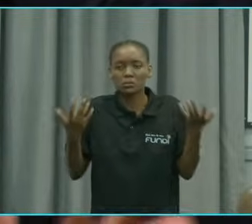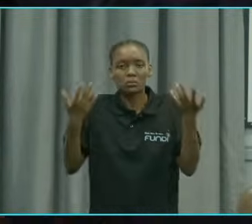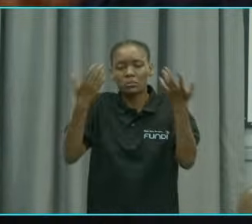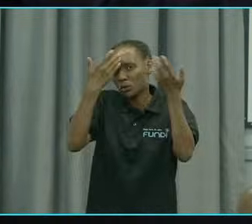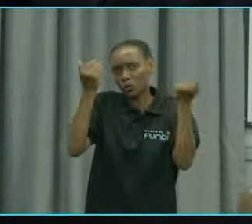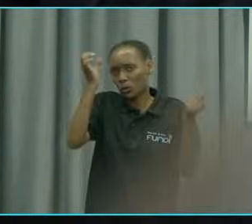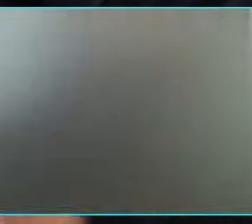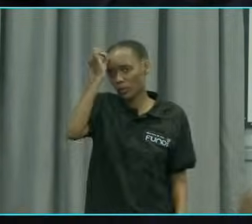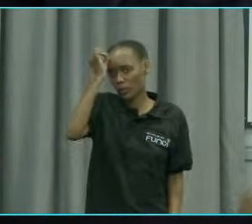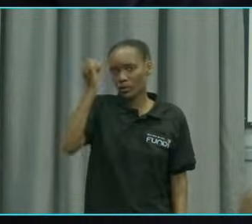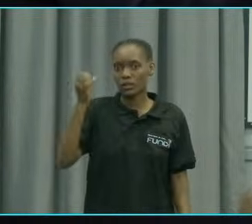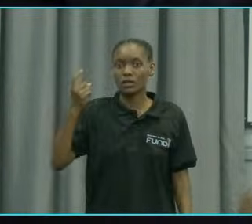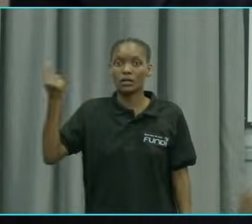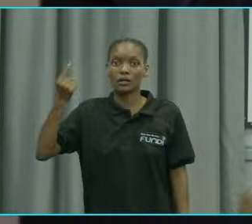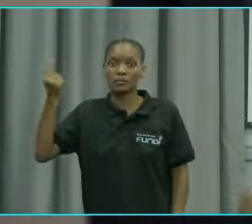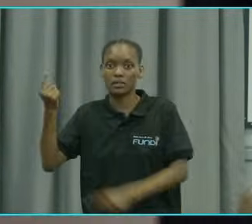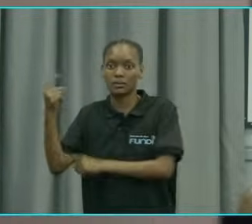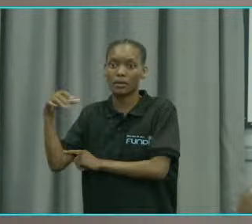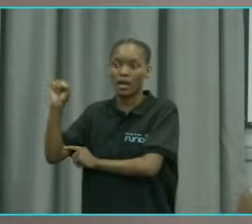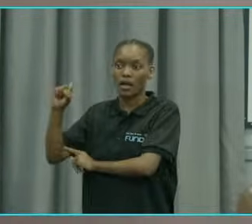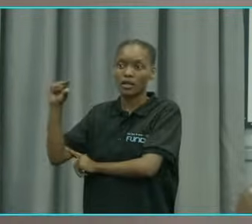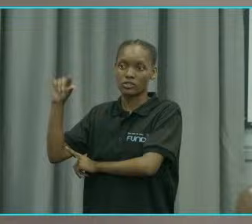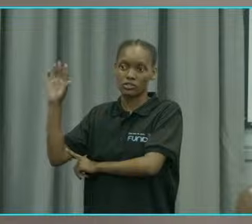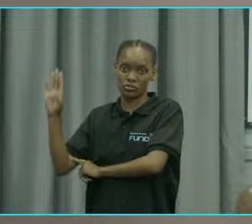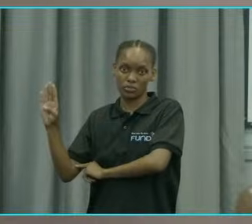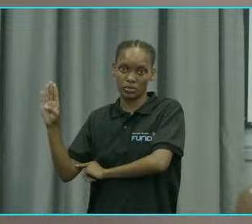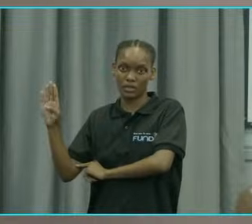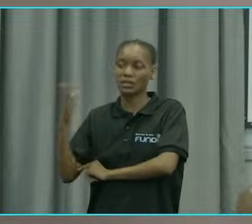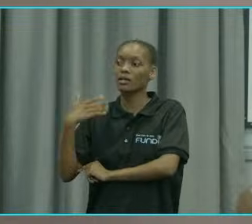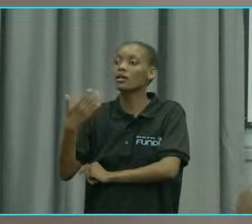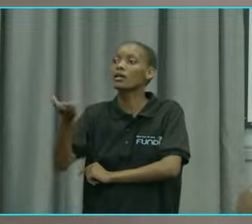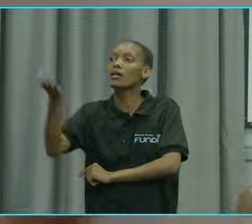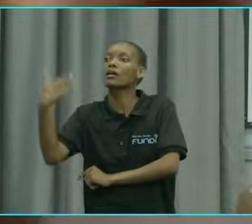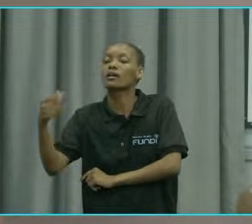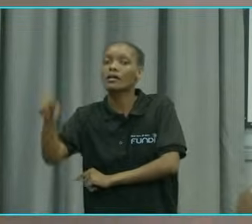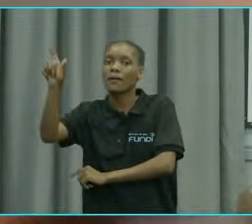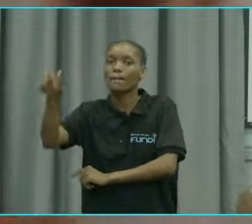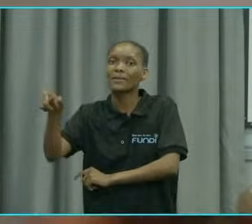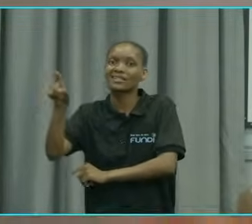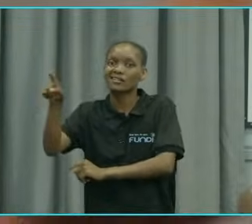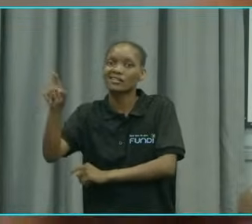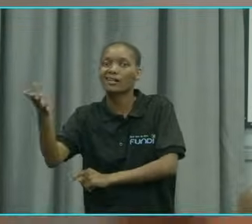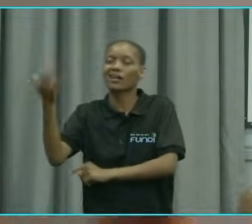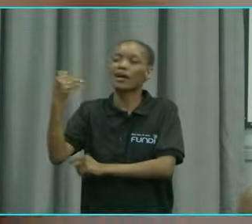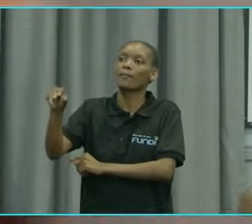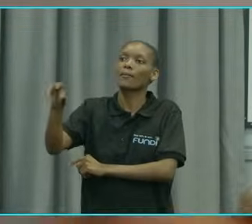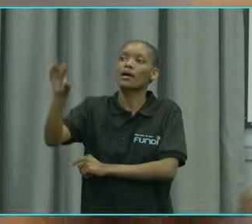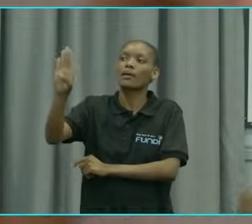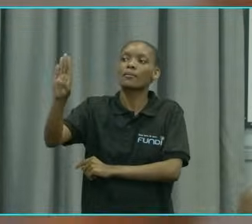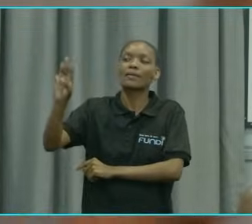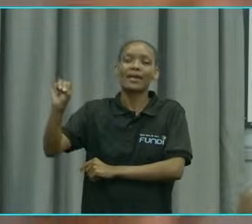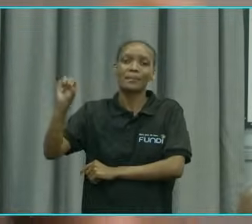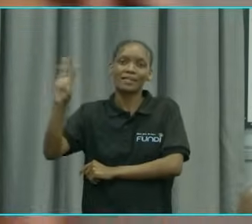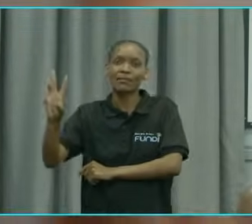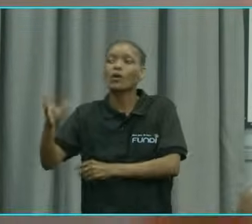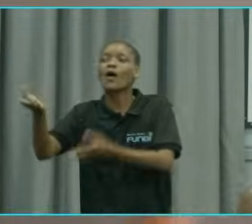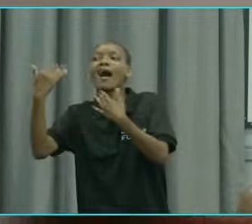The principal had to talk to the SGP to get somebody from BMW to come and train the young teacher on the